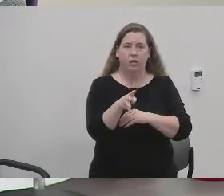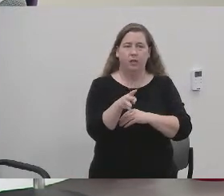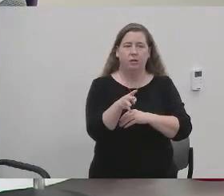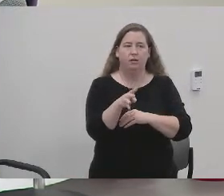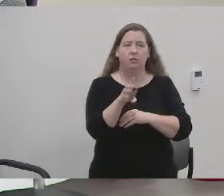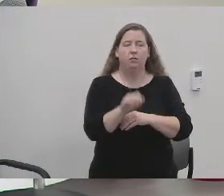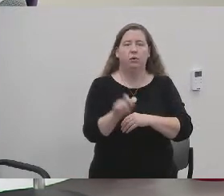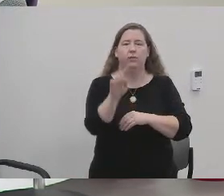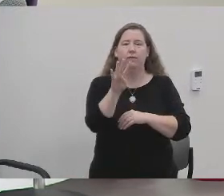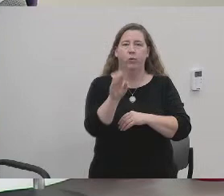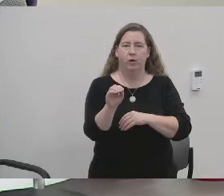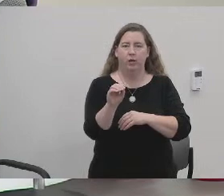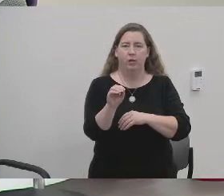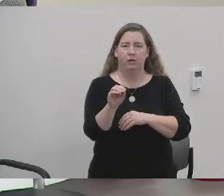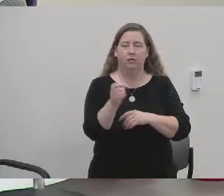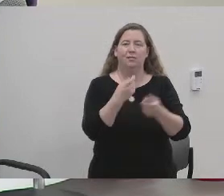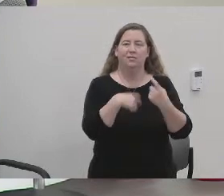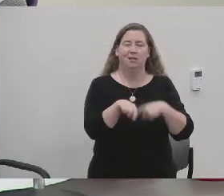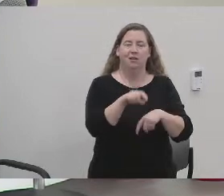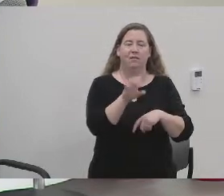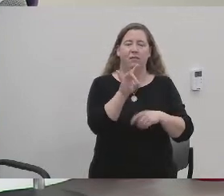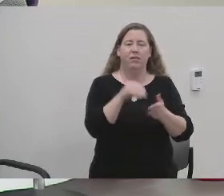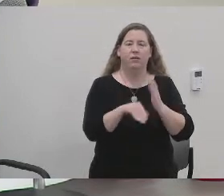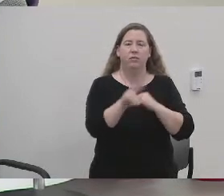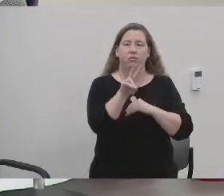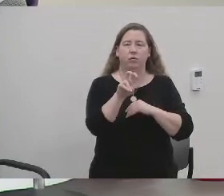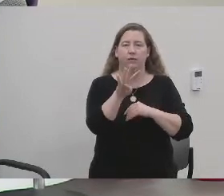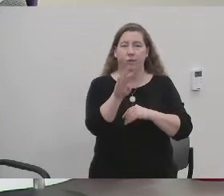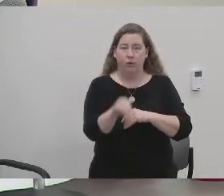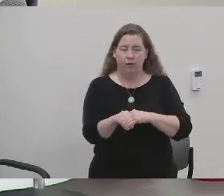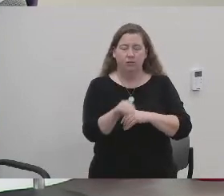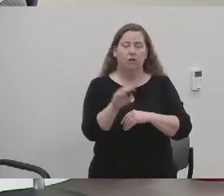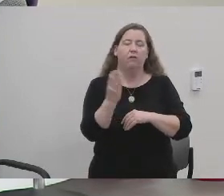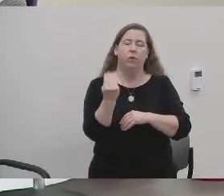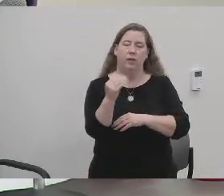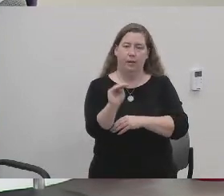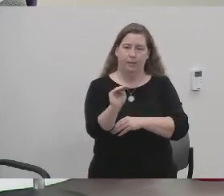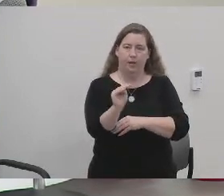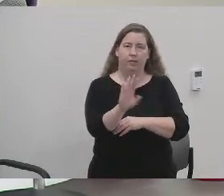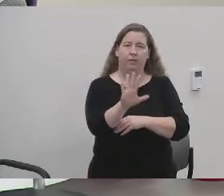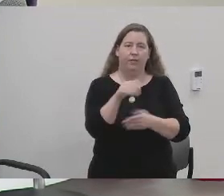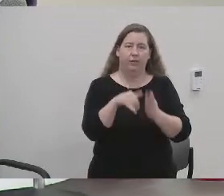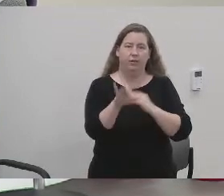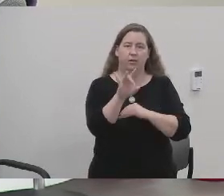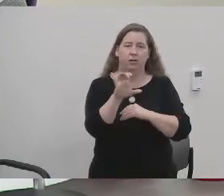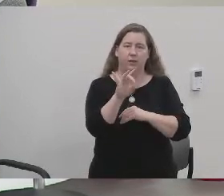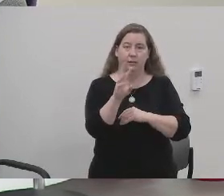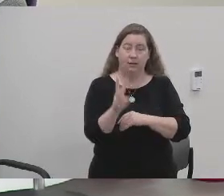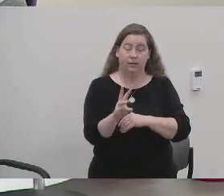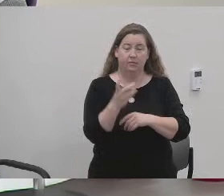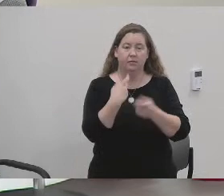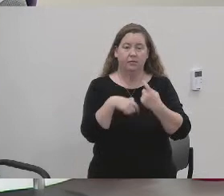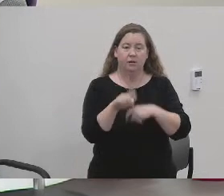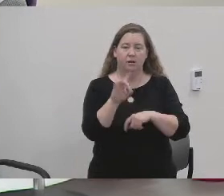8,240 cents instead of 8,240. 14M, 5,886 instead